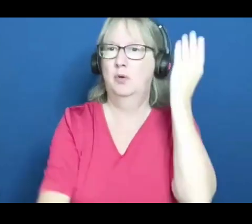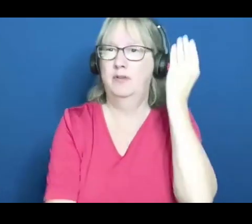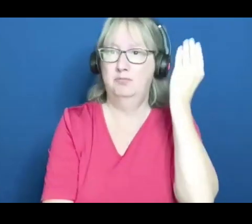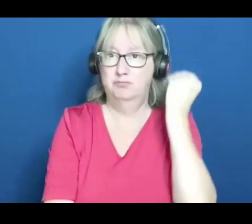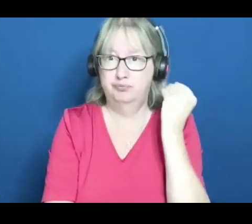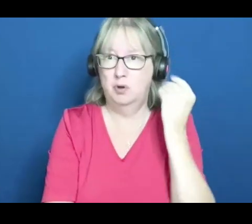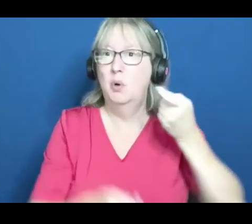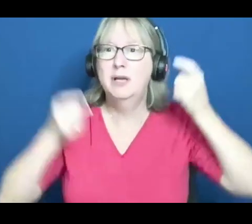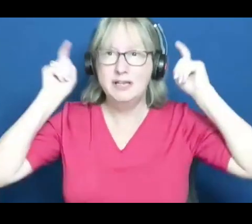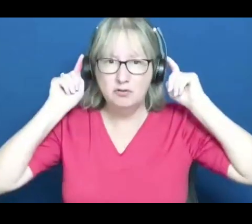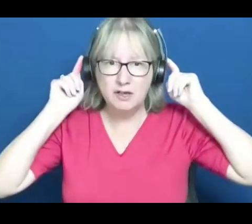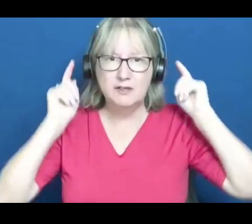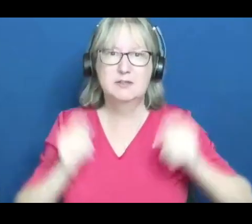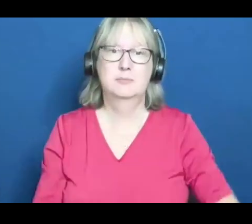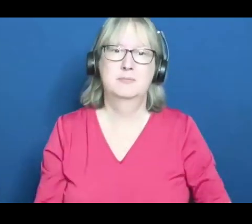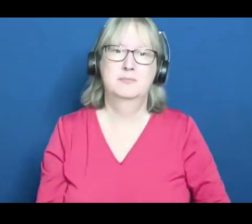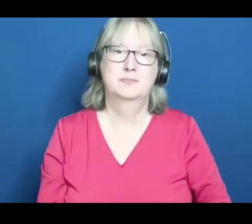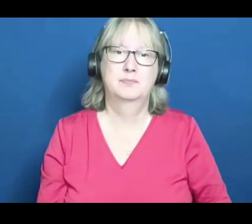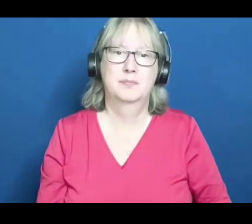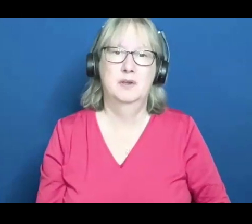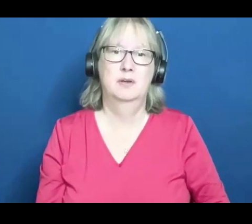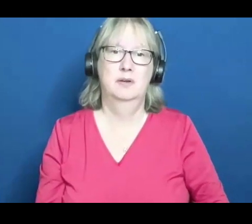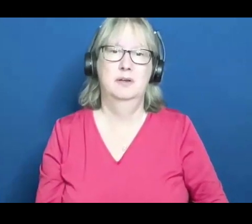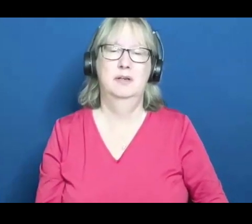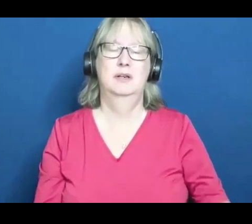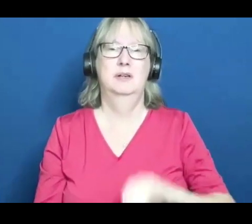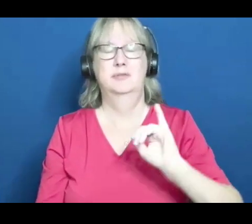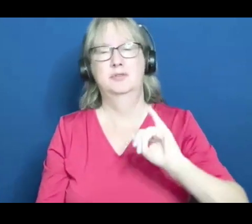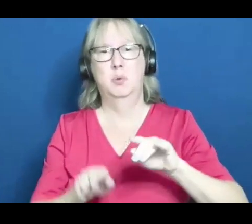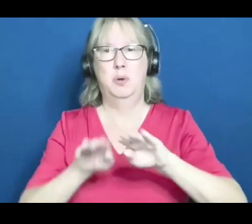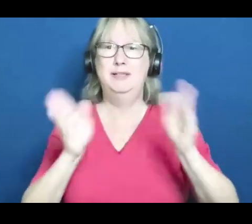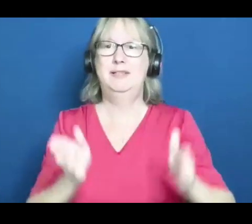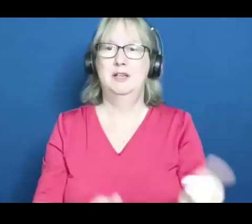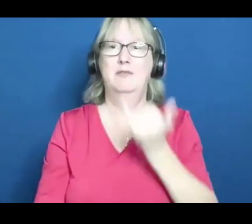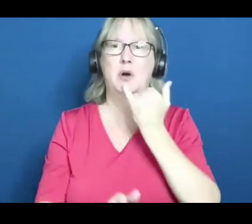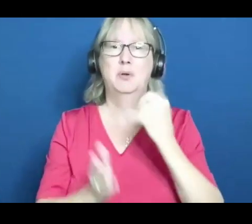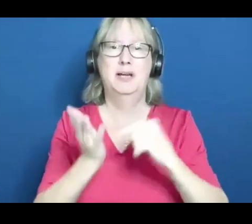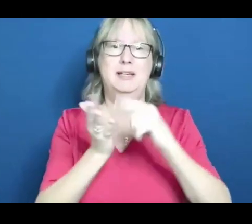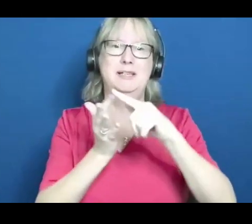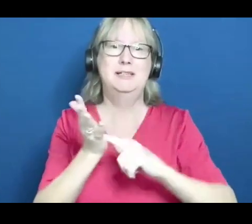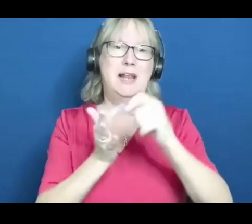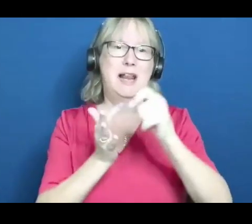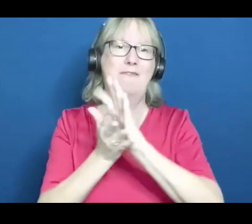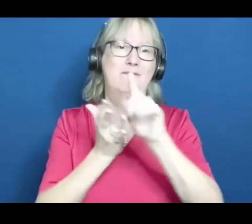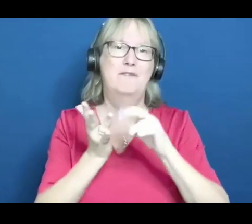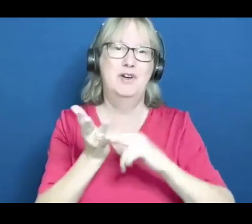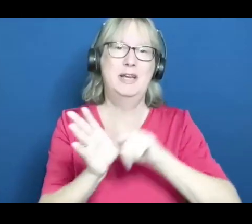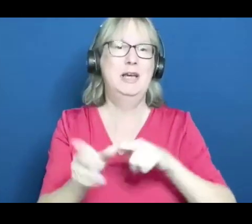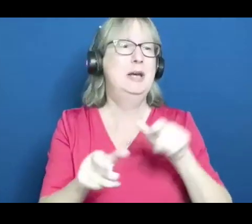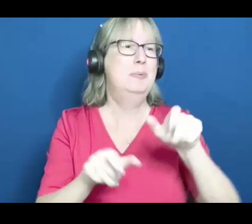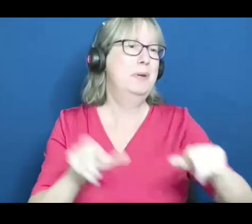aids. Desk phone telephony as well. People still use them. I know everybody talks